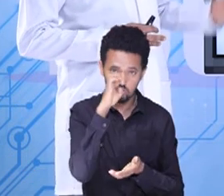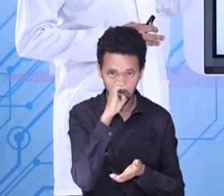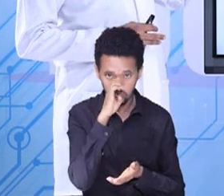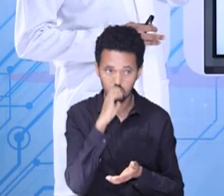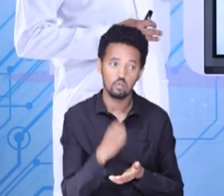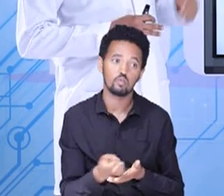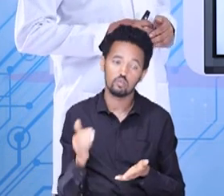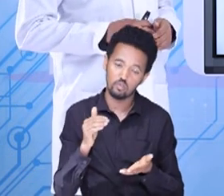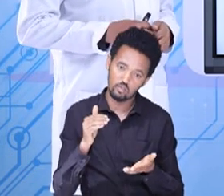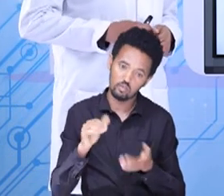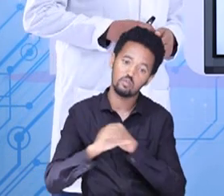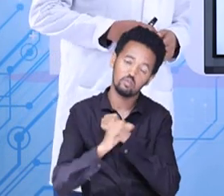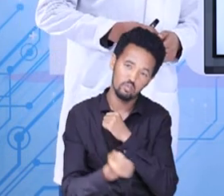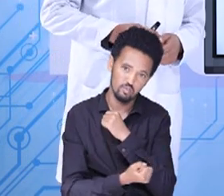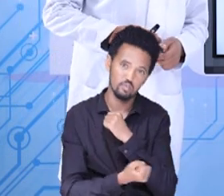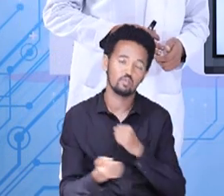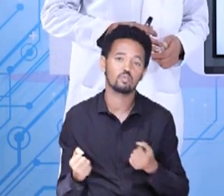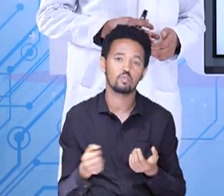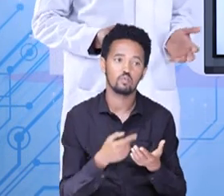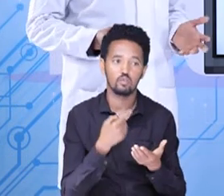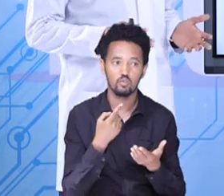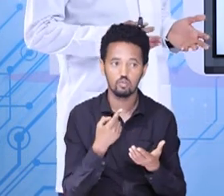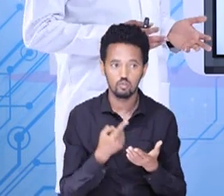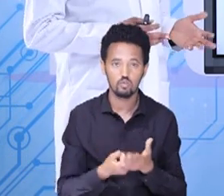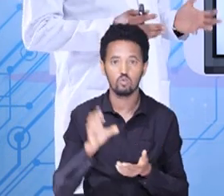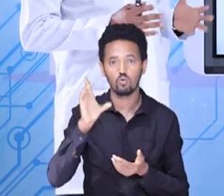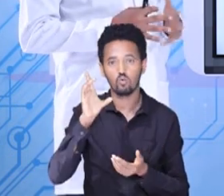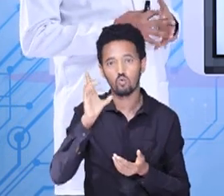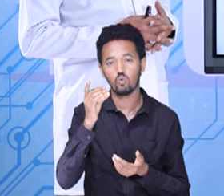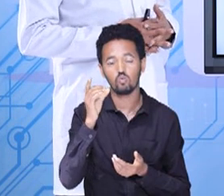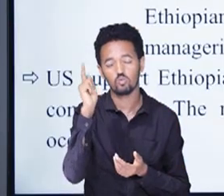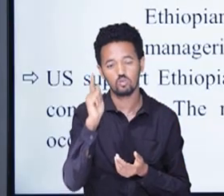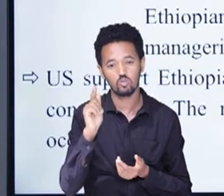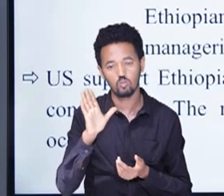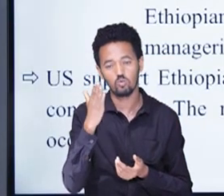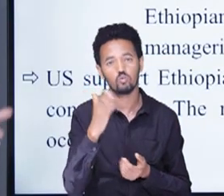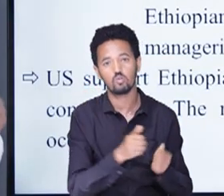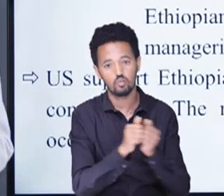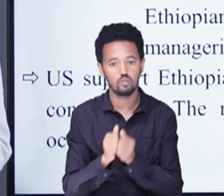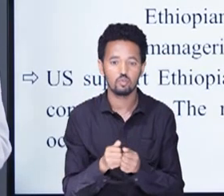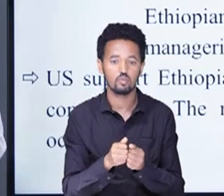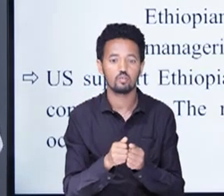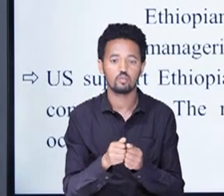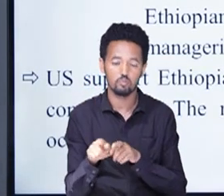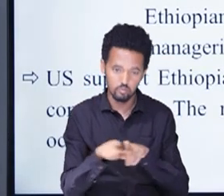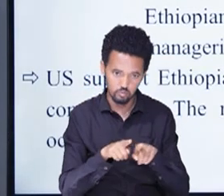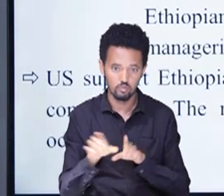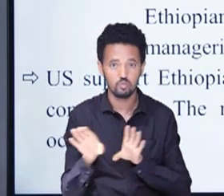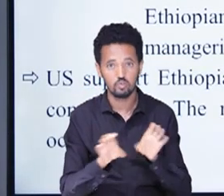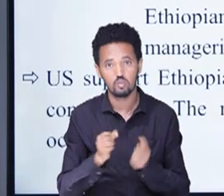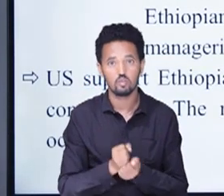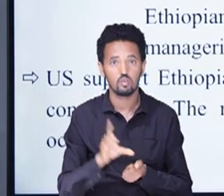involved in UN peacekeeping force in Congo, especially the Congo-Katanga War. The